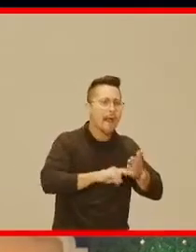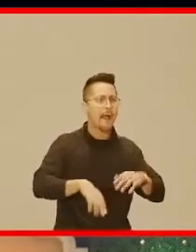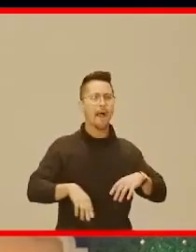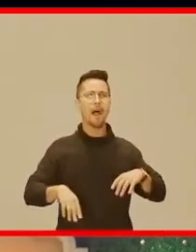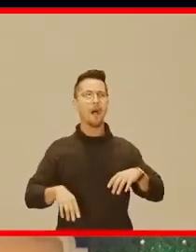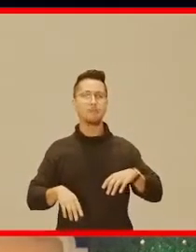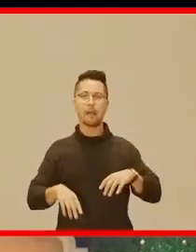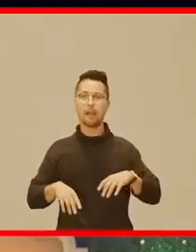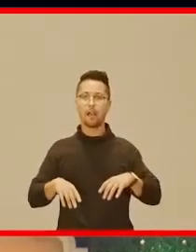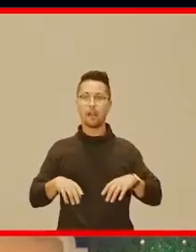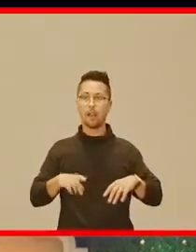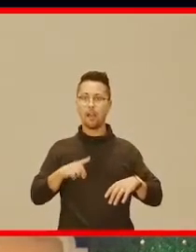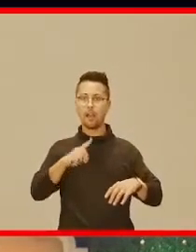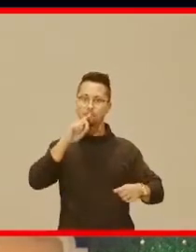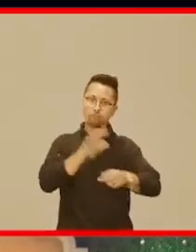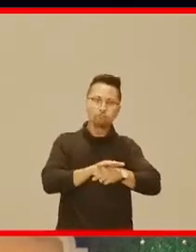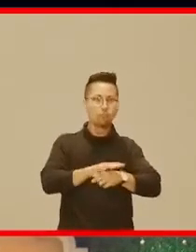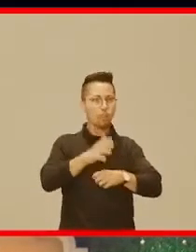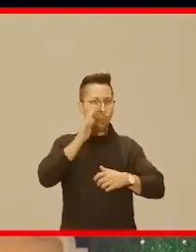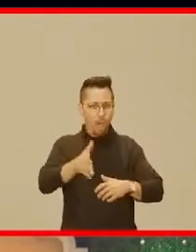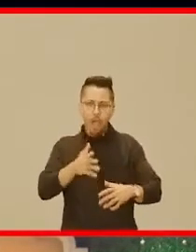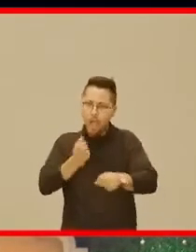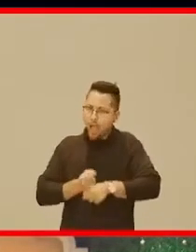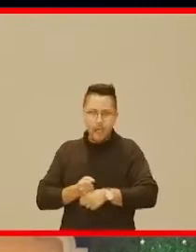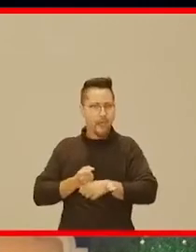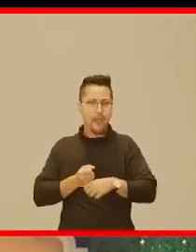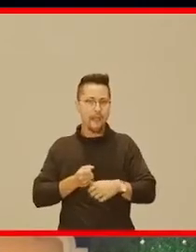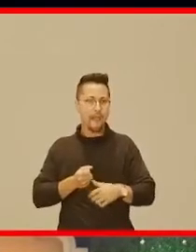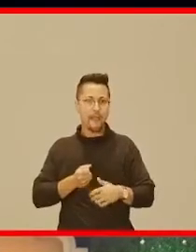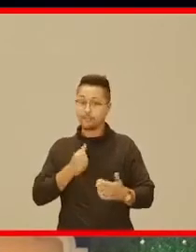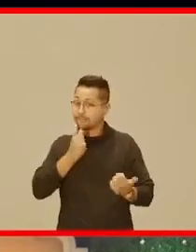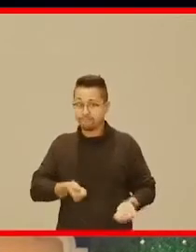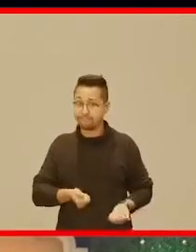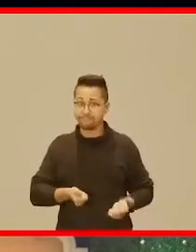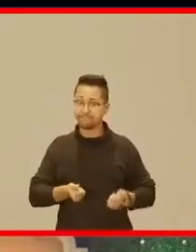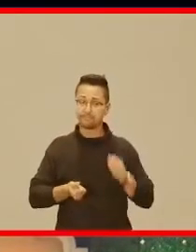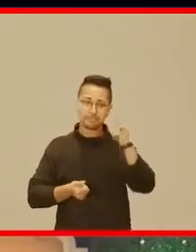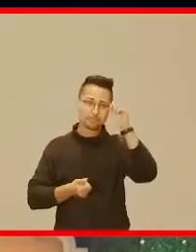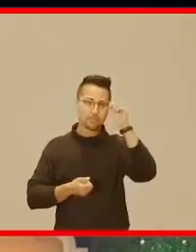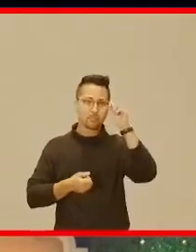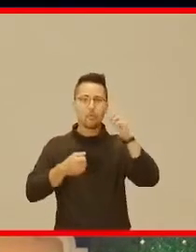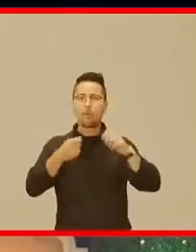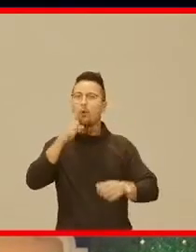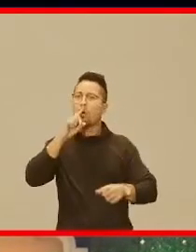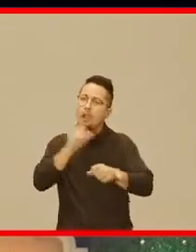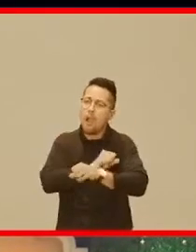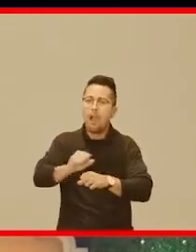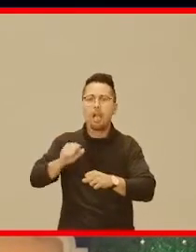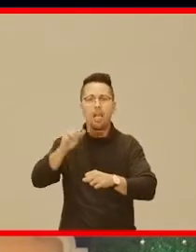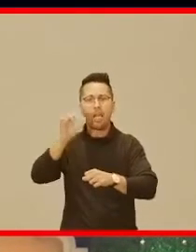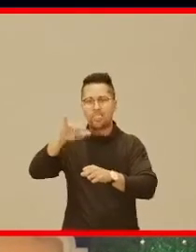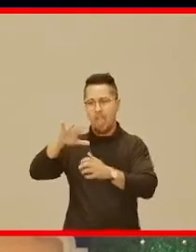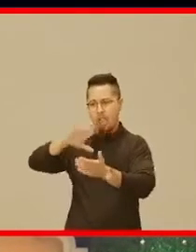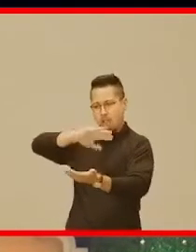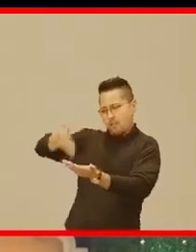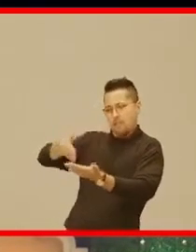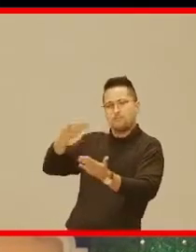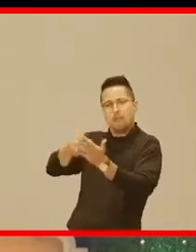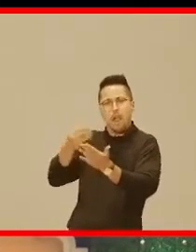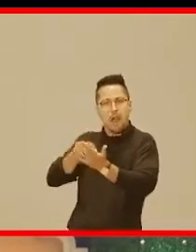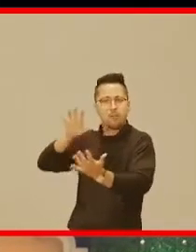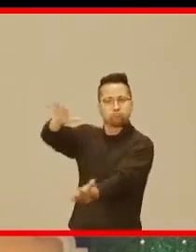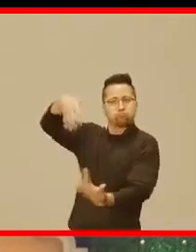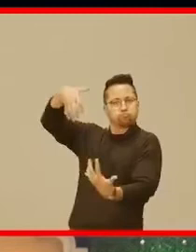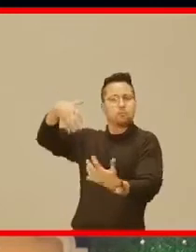really guaranteed of anything, that type of income that just going to be coming in, or that guarantee that kind of money that's going to be coming in. With some sort of